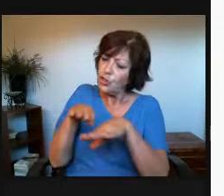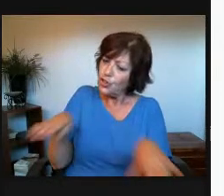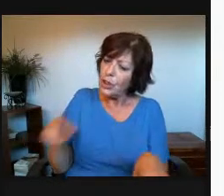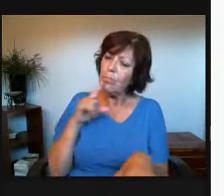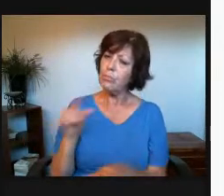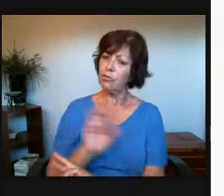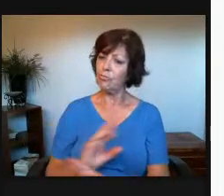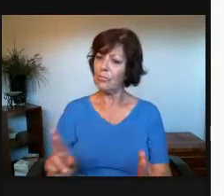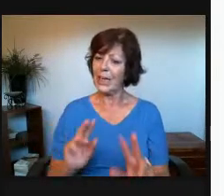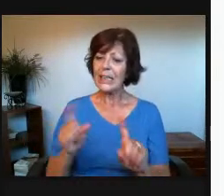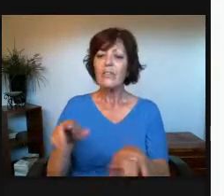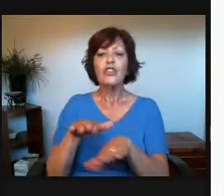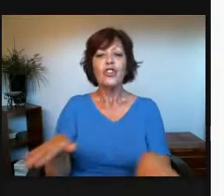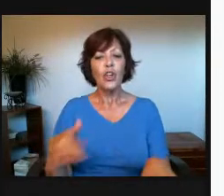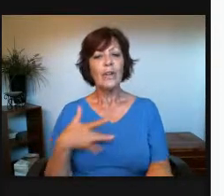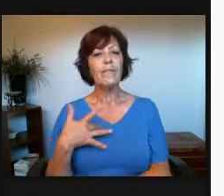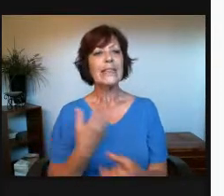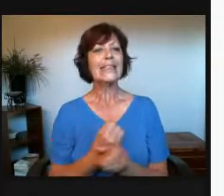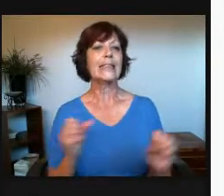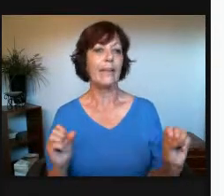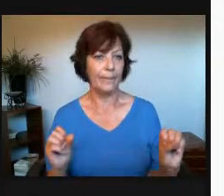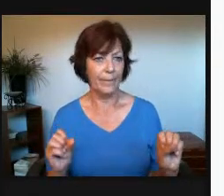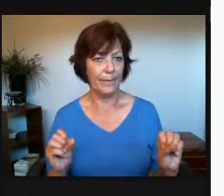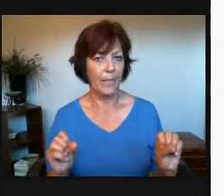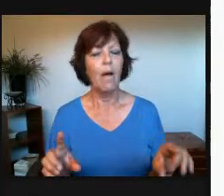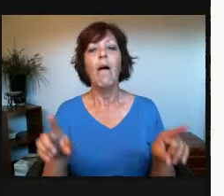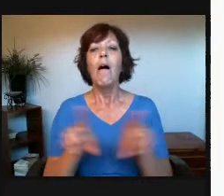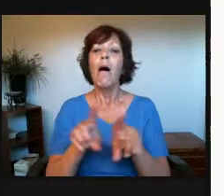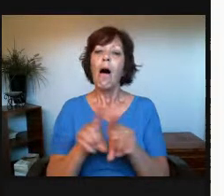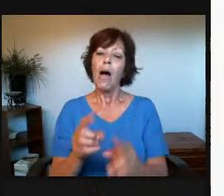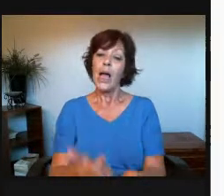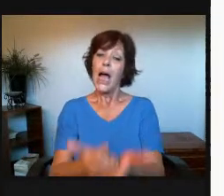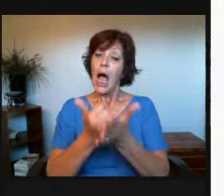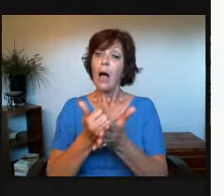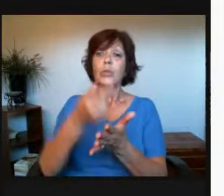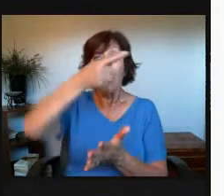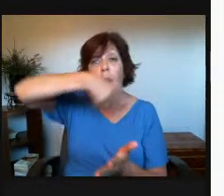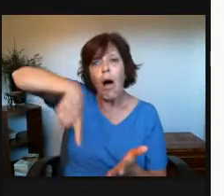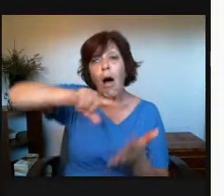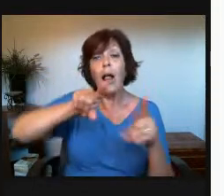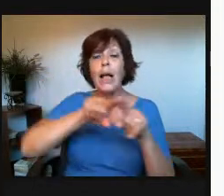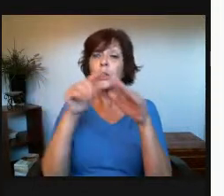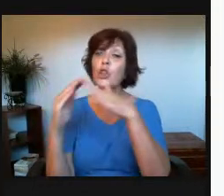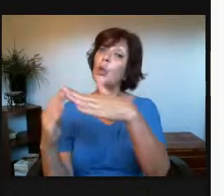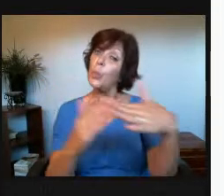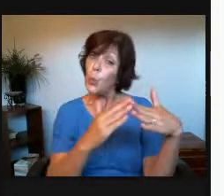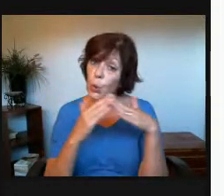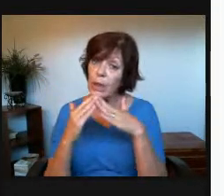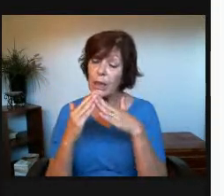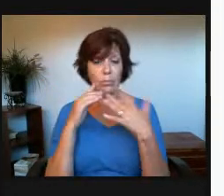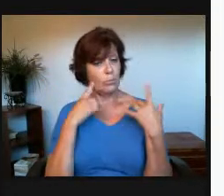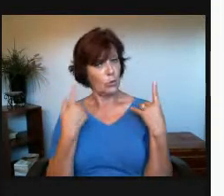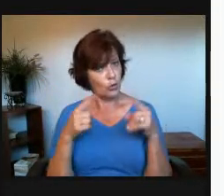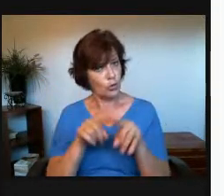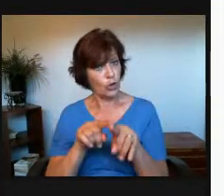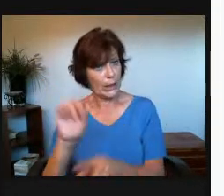them a sense of security. It also helps all of us as a community because during an